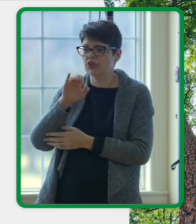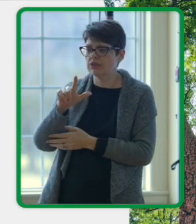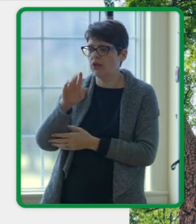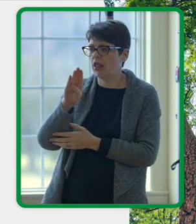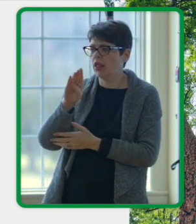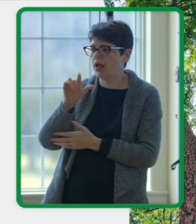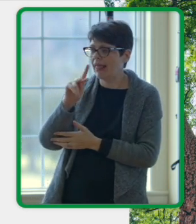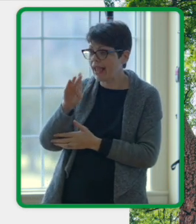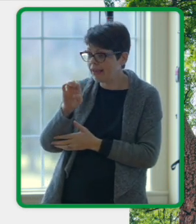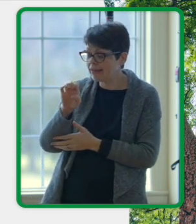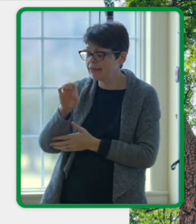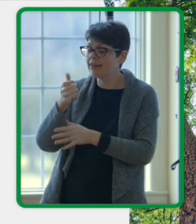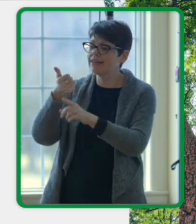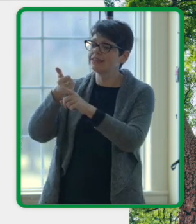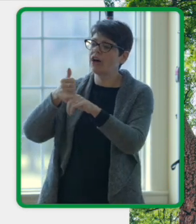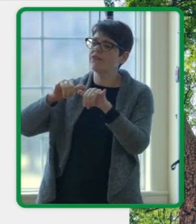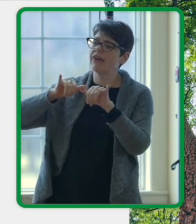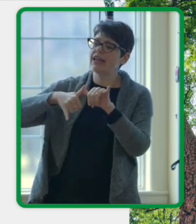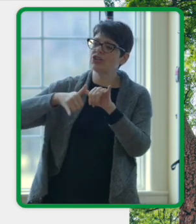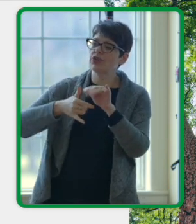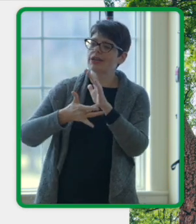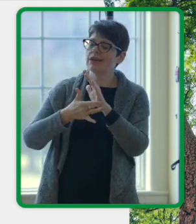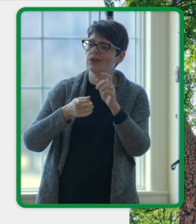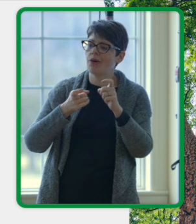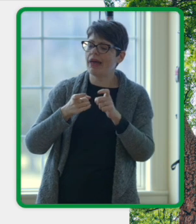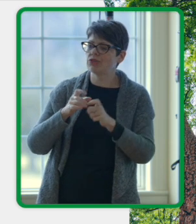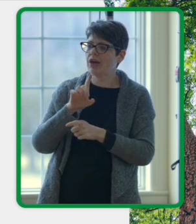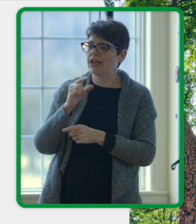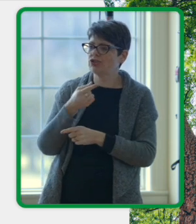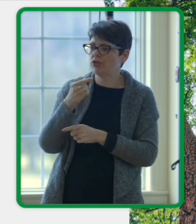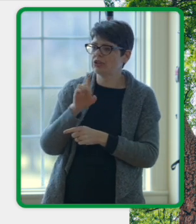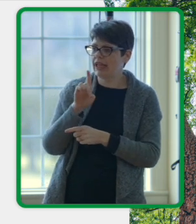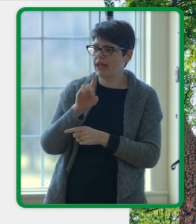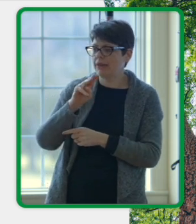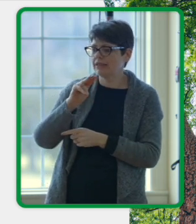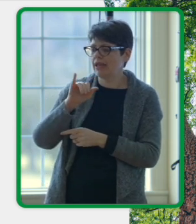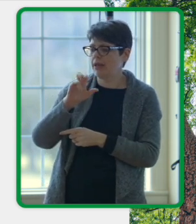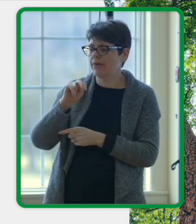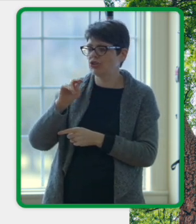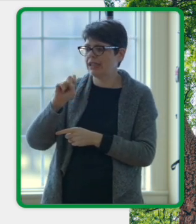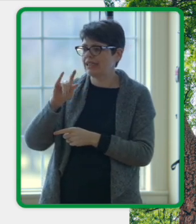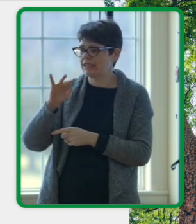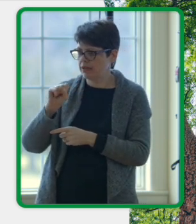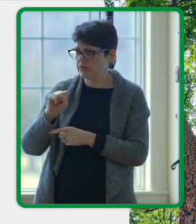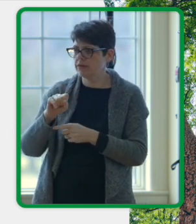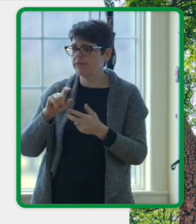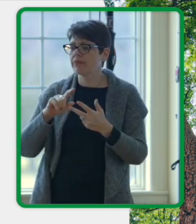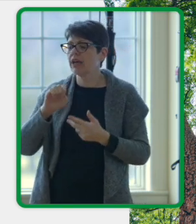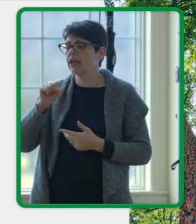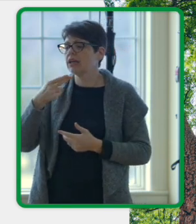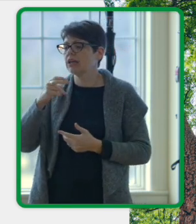Crystal is Engineering Technical Manager at General Dynamics Mission Systems. Sheila